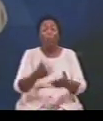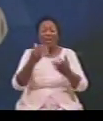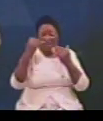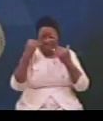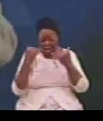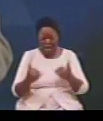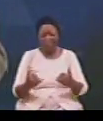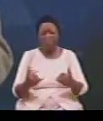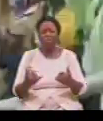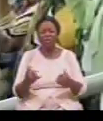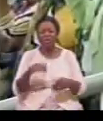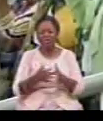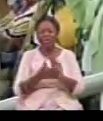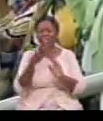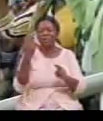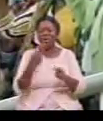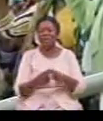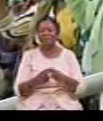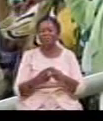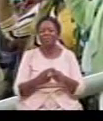right now.